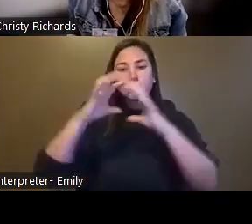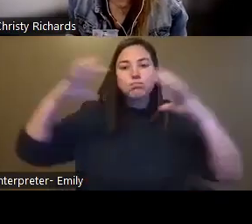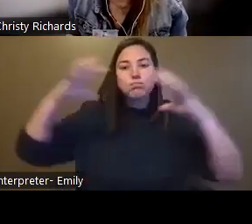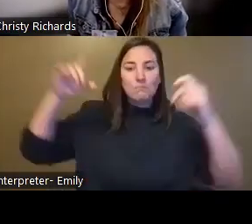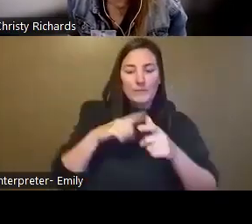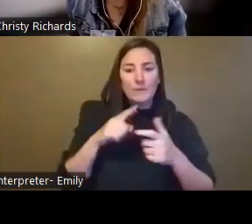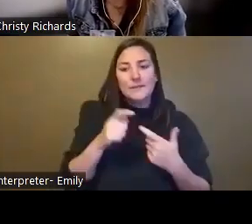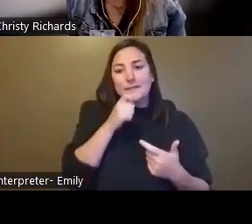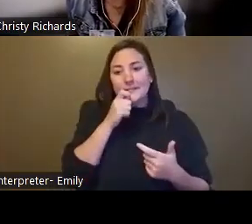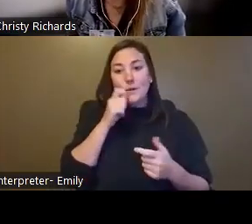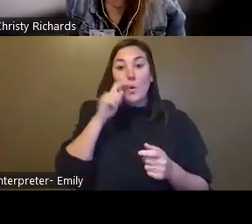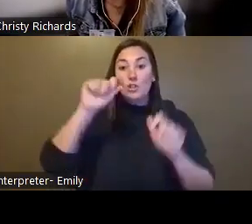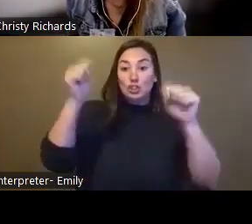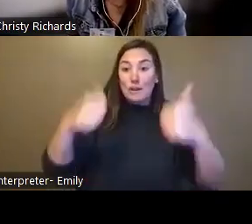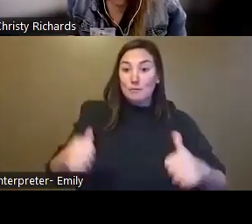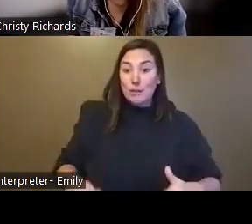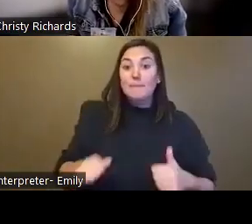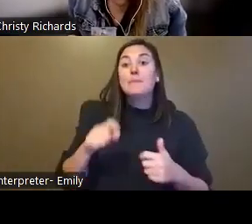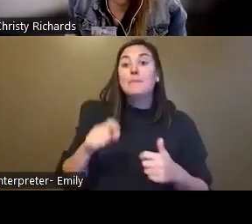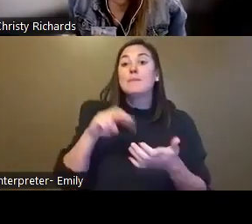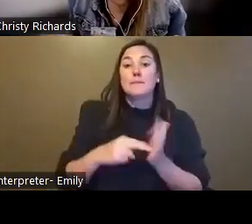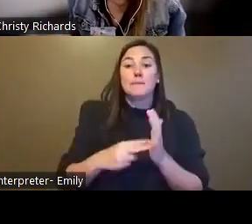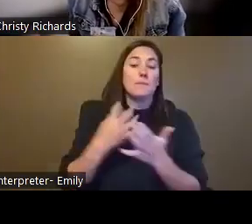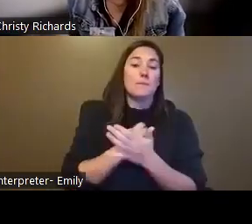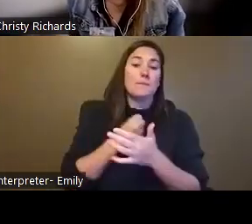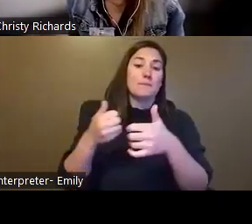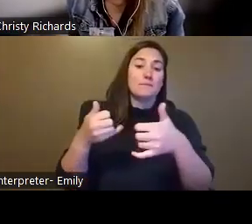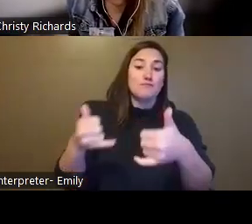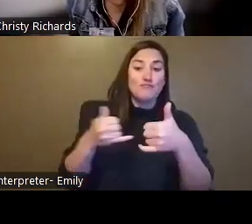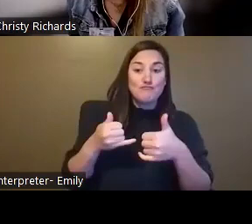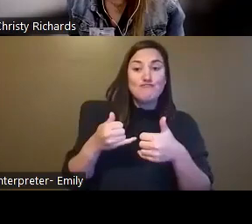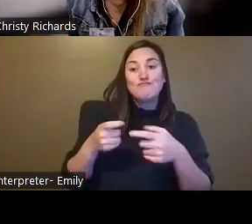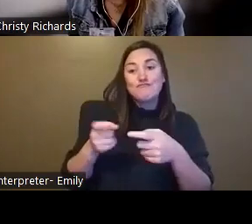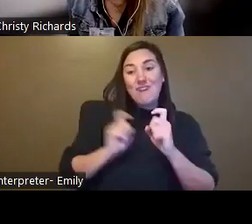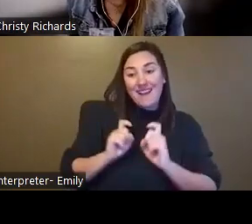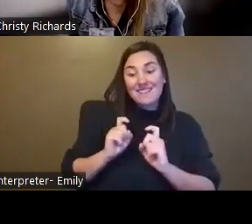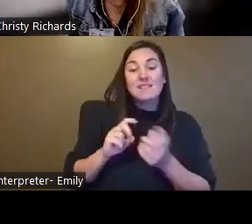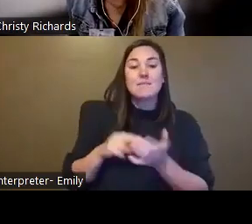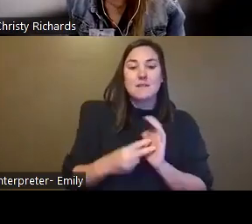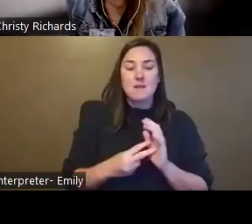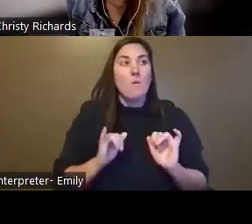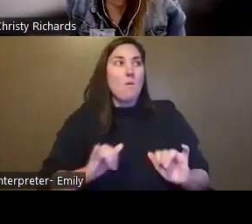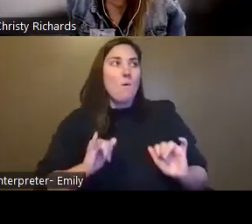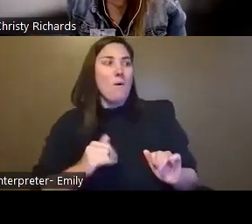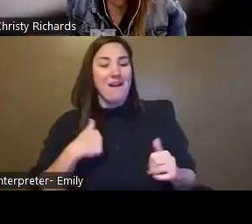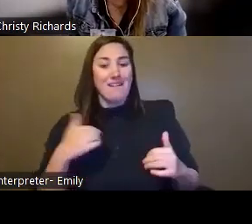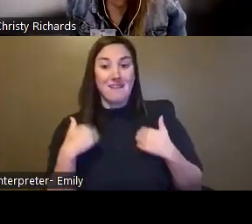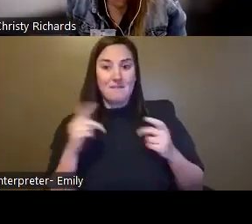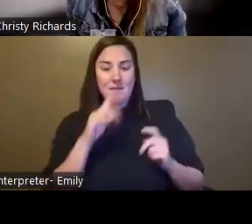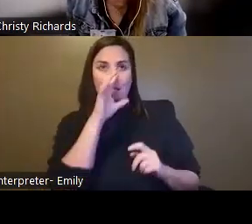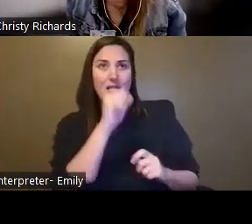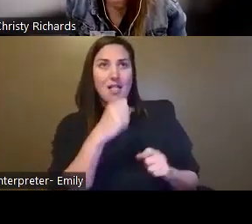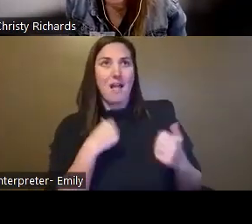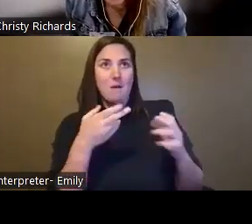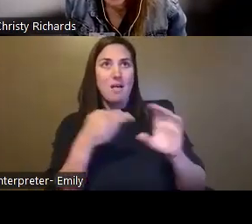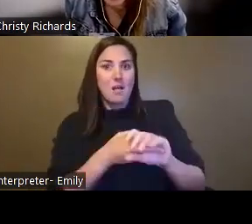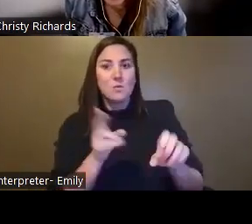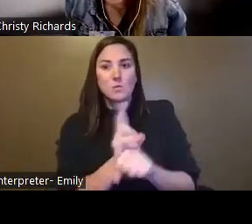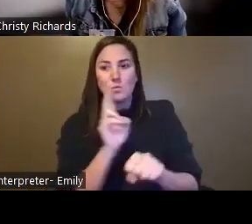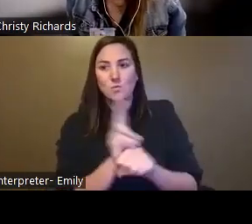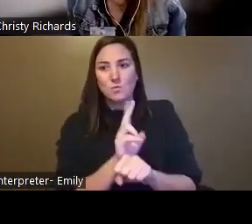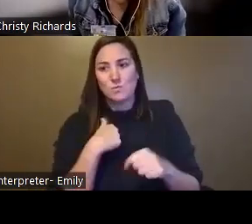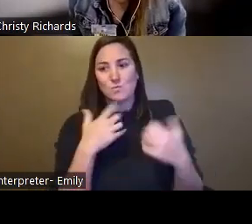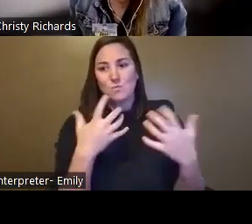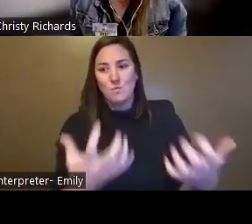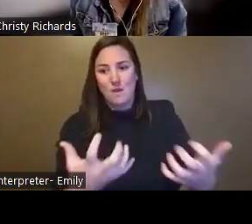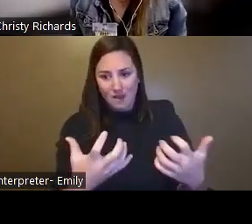and then they would win prizes from that. And all of these things spurred the youth into using these devices.